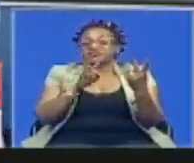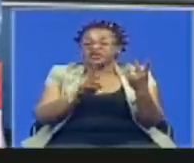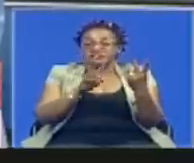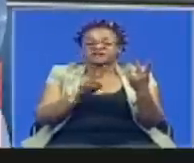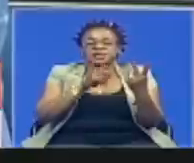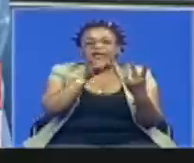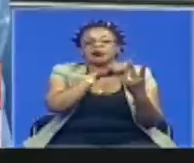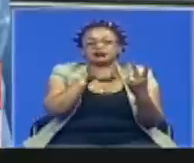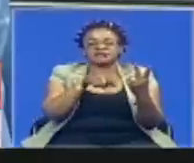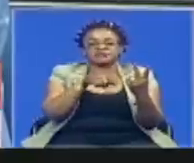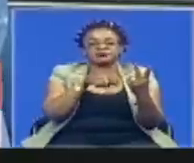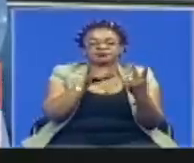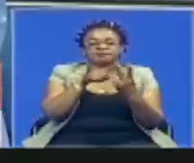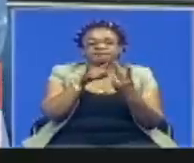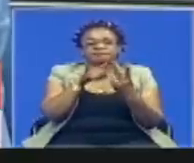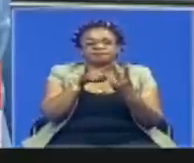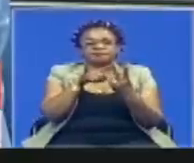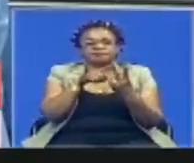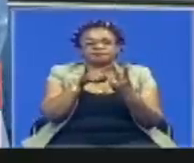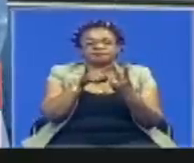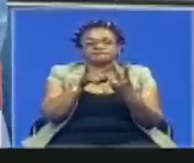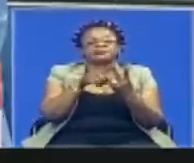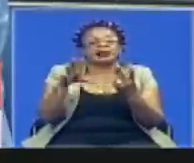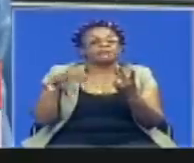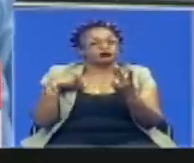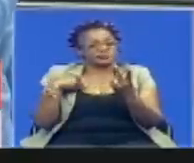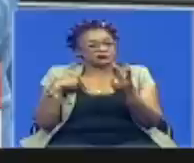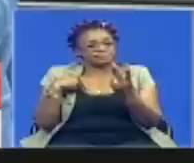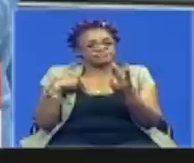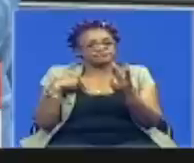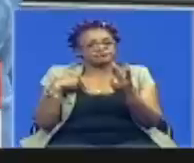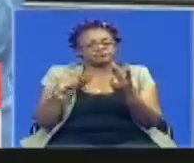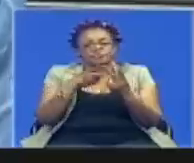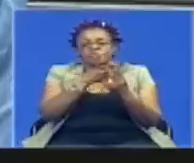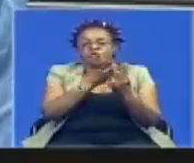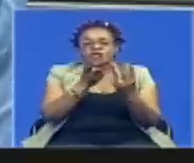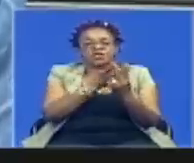annulment. The second verdict is upholding. And in both cases,